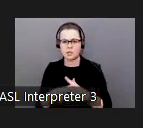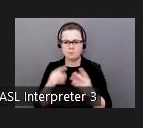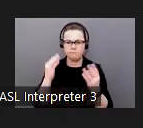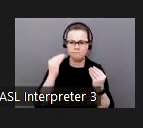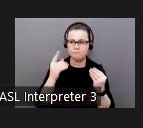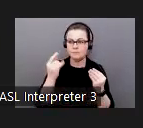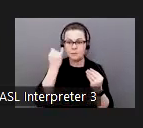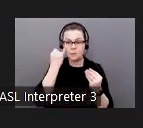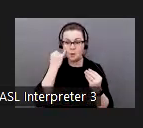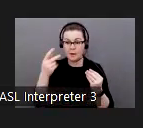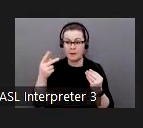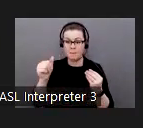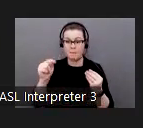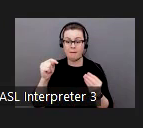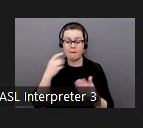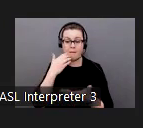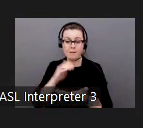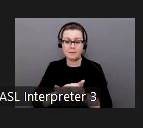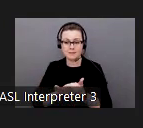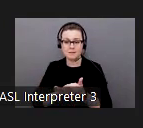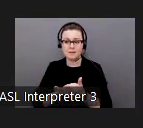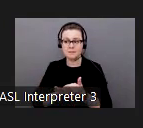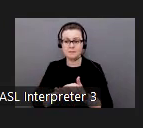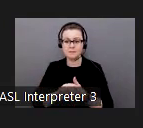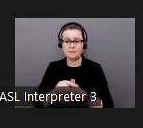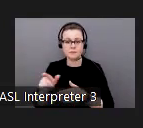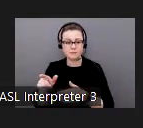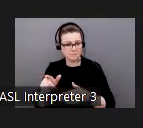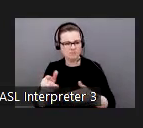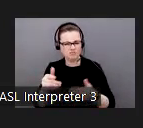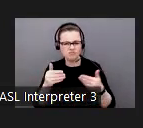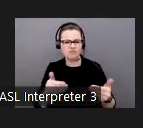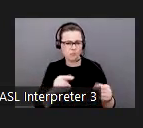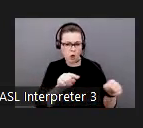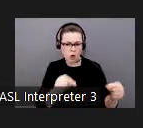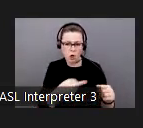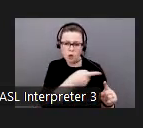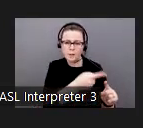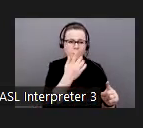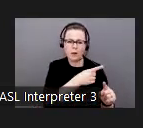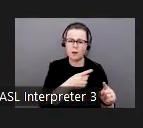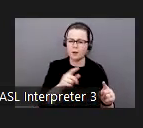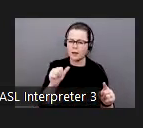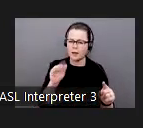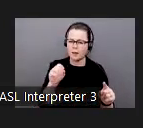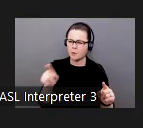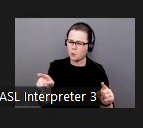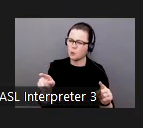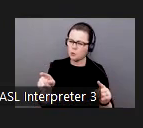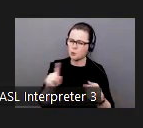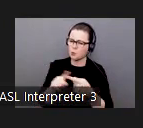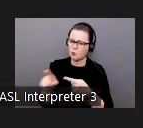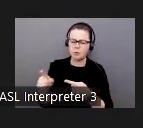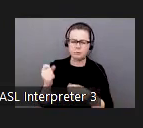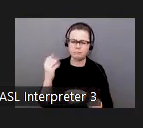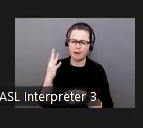hurt Phil, after years of abuse? Is that any less of a concern? But also, as Phil loses his